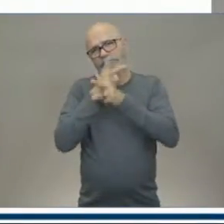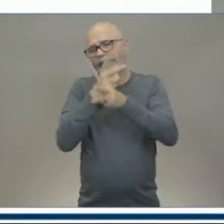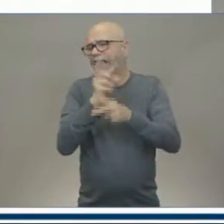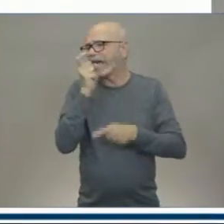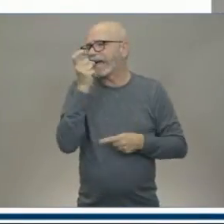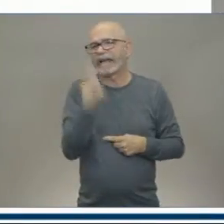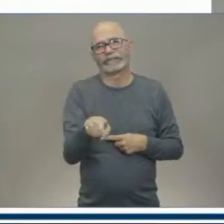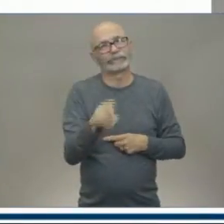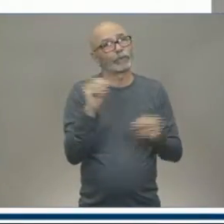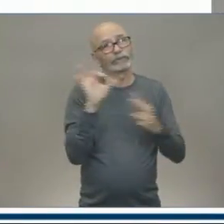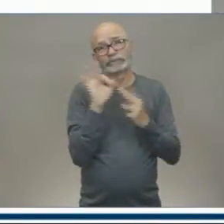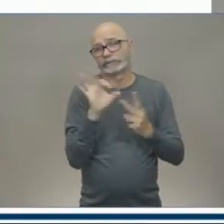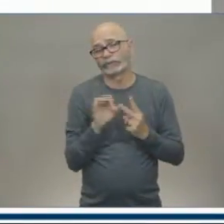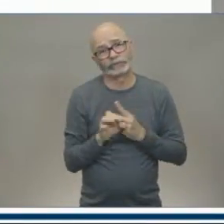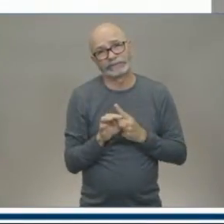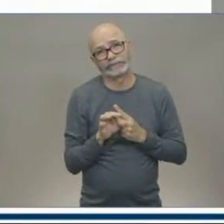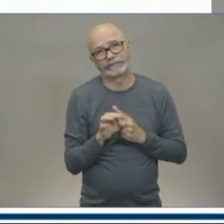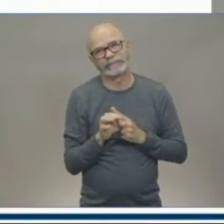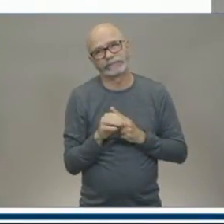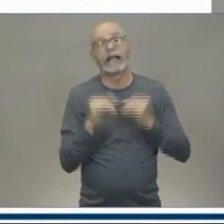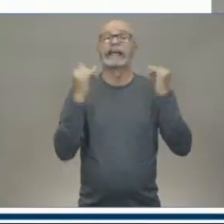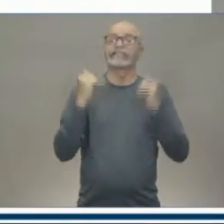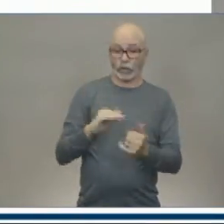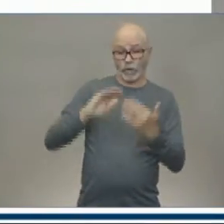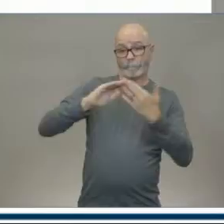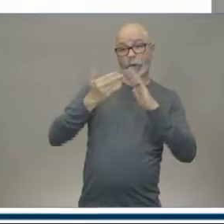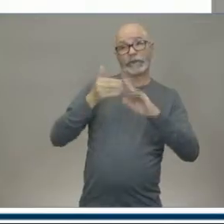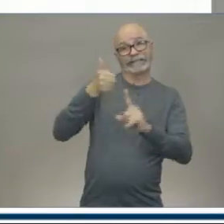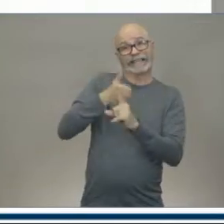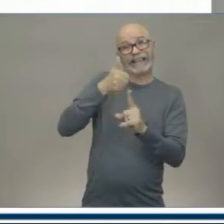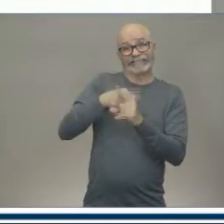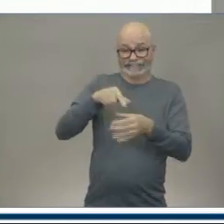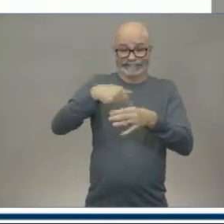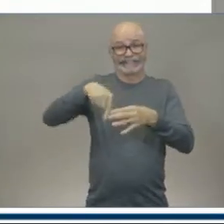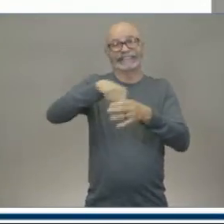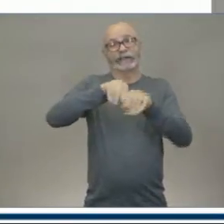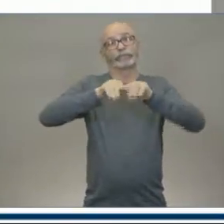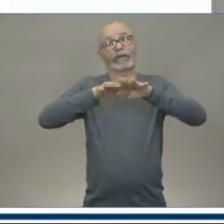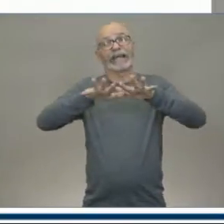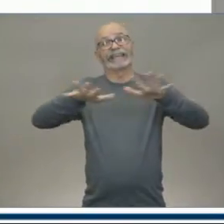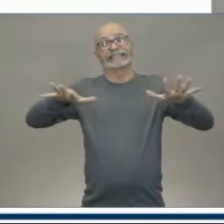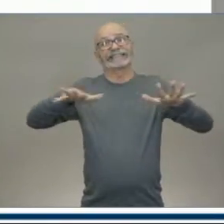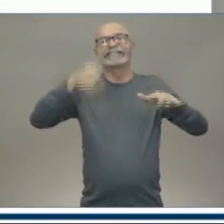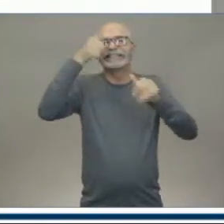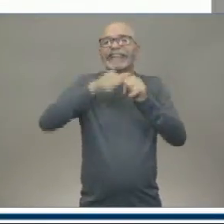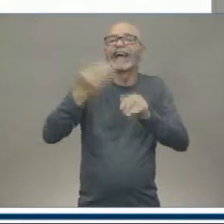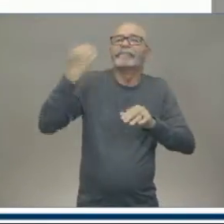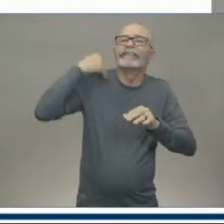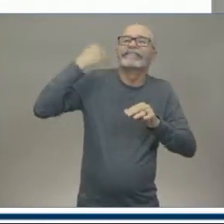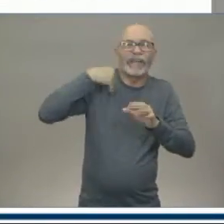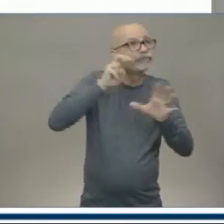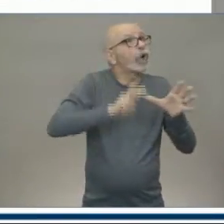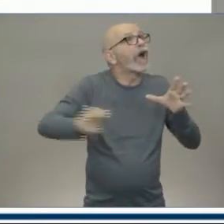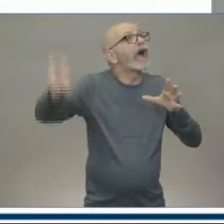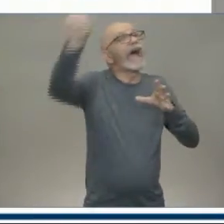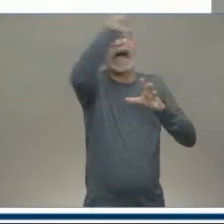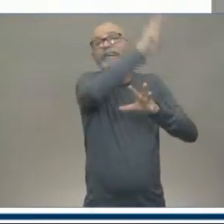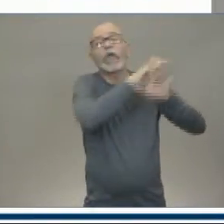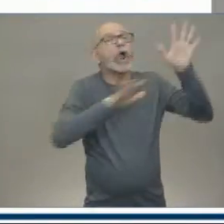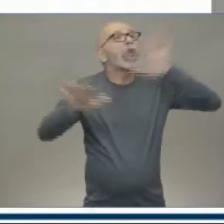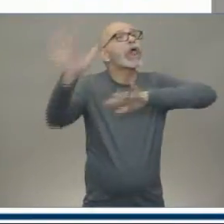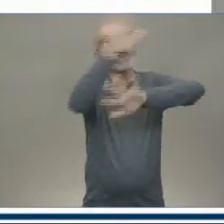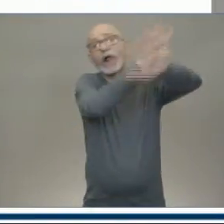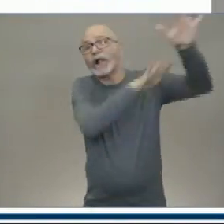to the broader community spread. While travel sparked our initial cases a few weeks ago, it is now social activity